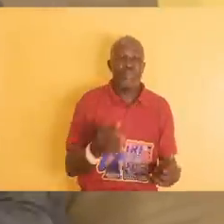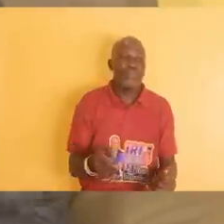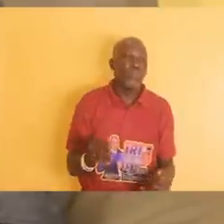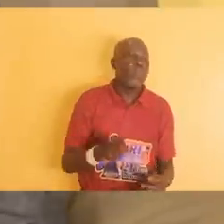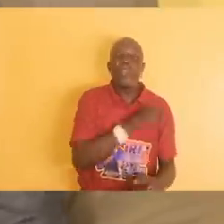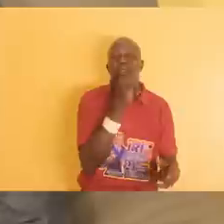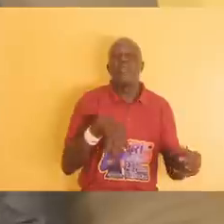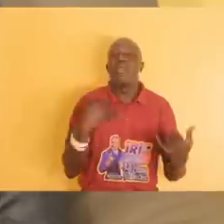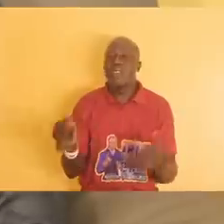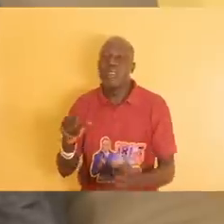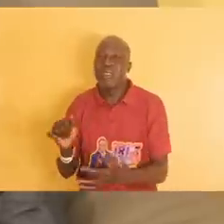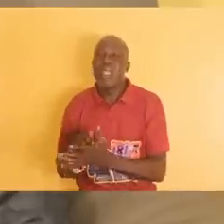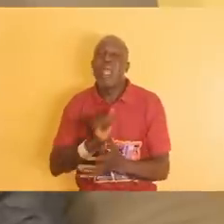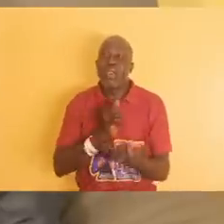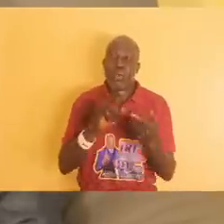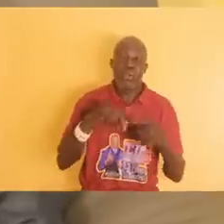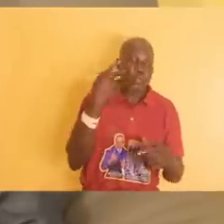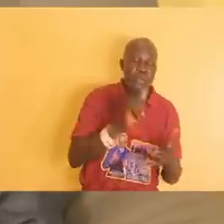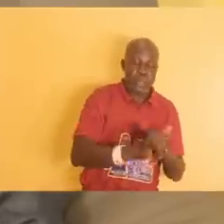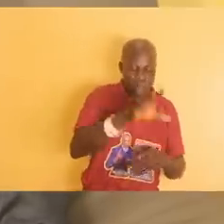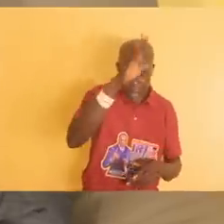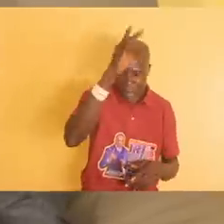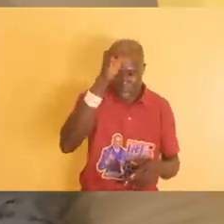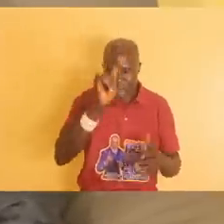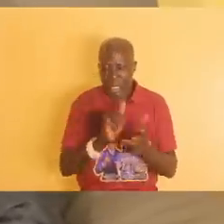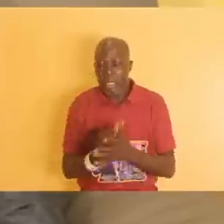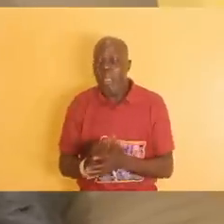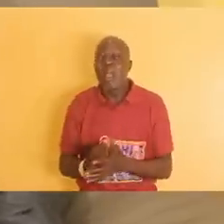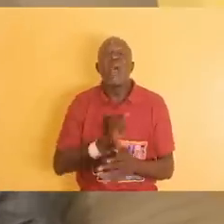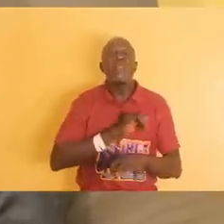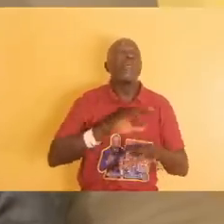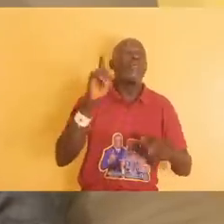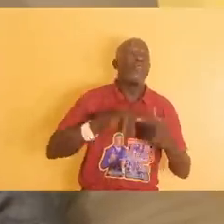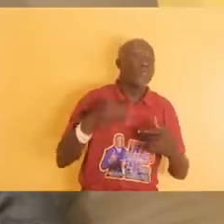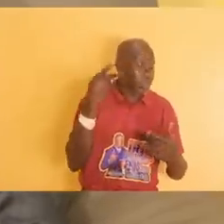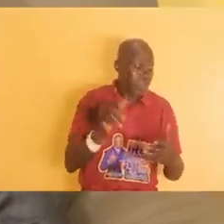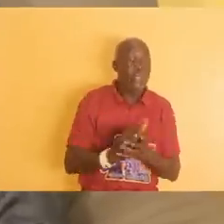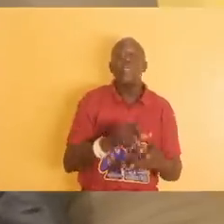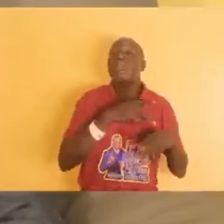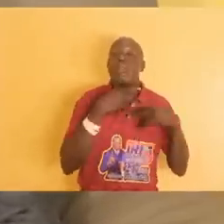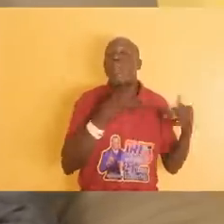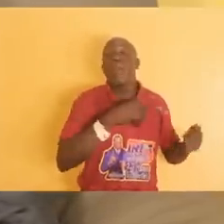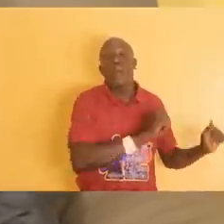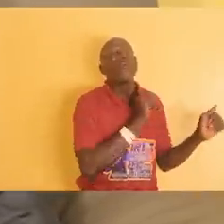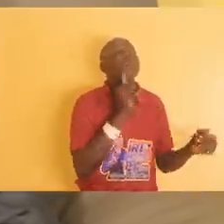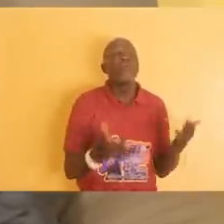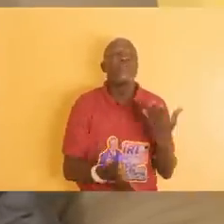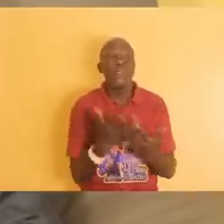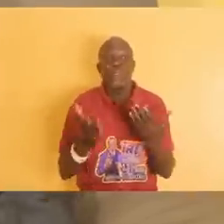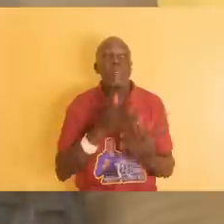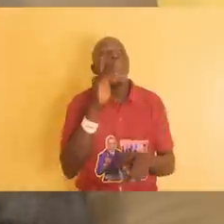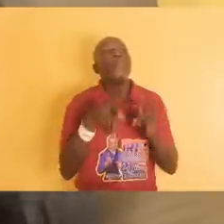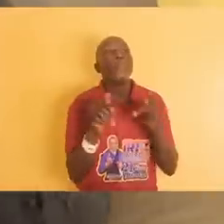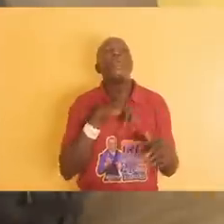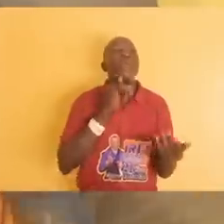said, please, he wants to see daddy. He told daddy him, to see daddy is not easy. And we have a lot of